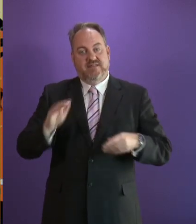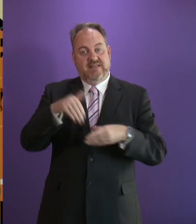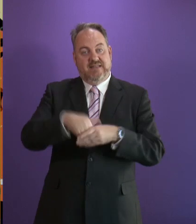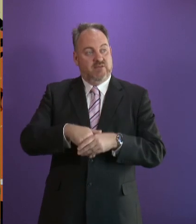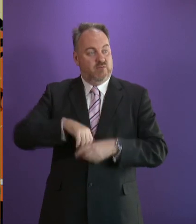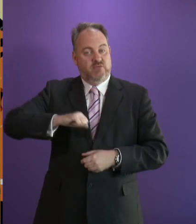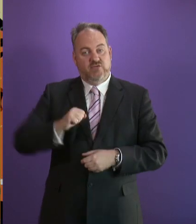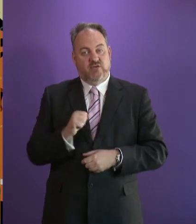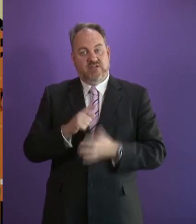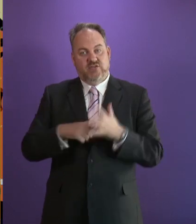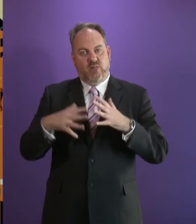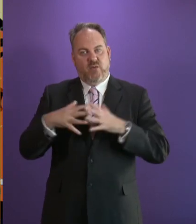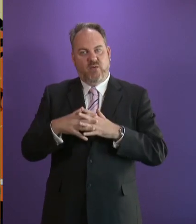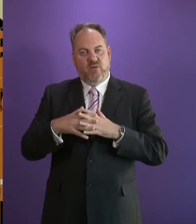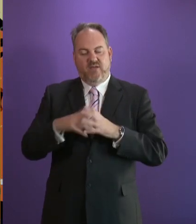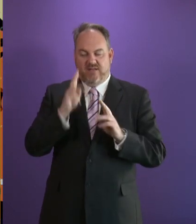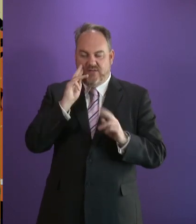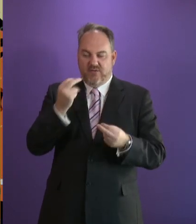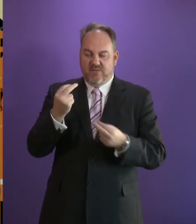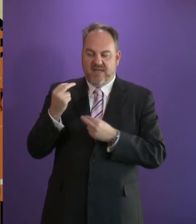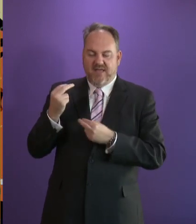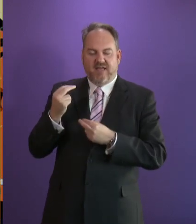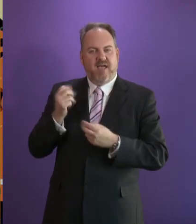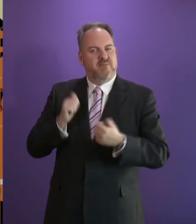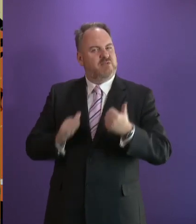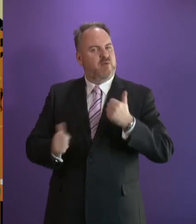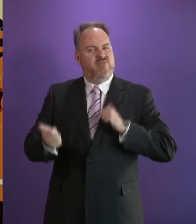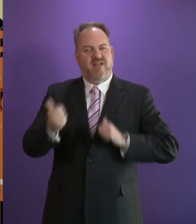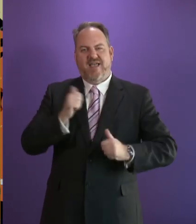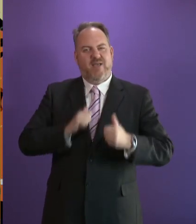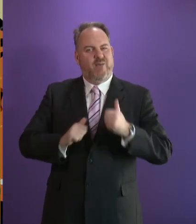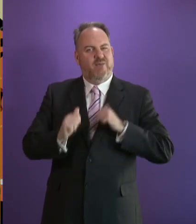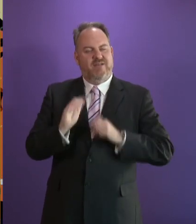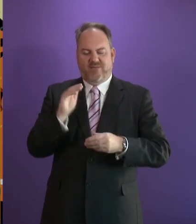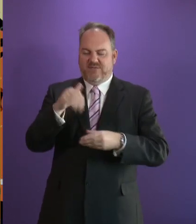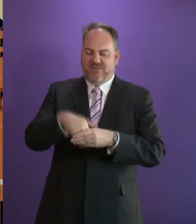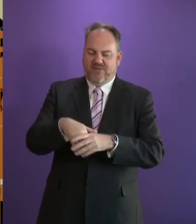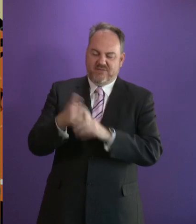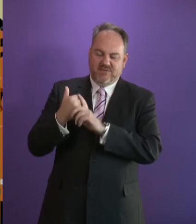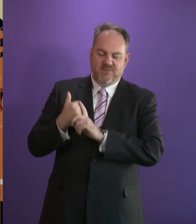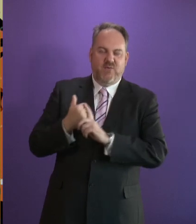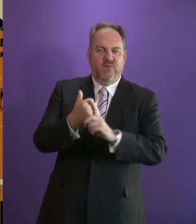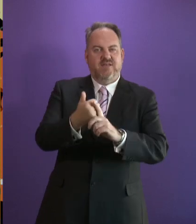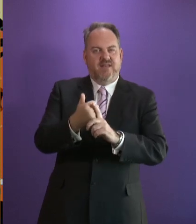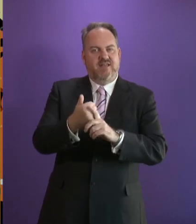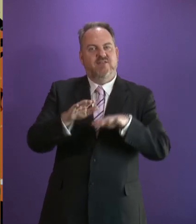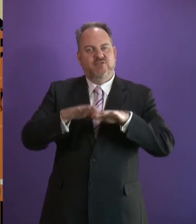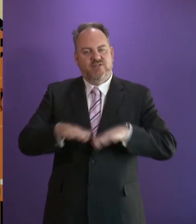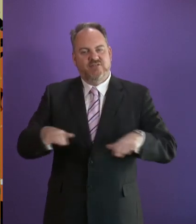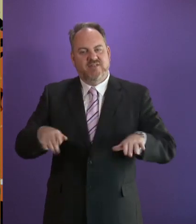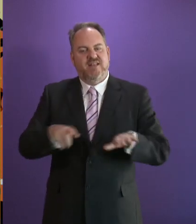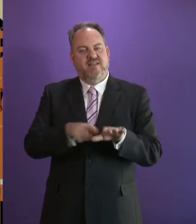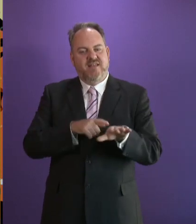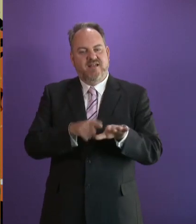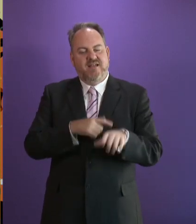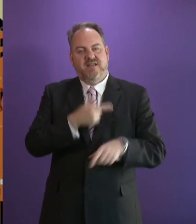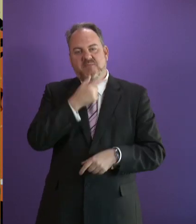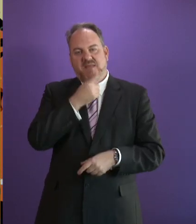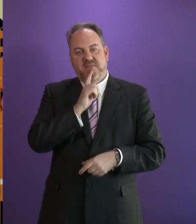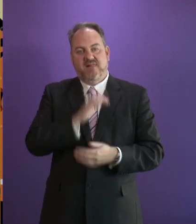took part in, and I'm still so proud that all of our hard work had such a profound impact on the lives of Scotland's children and young people. I